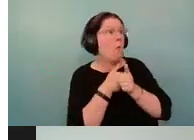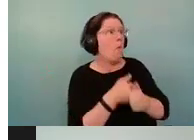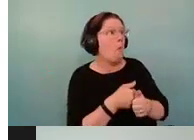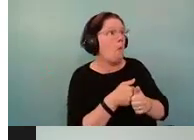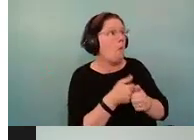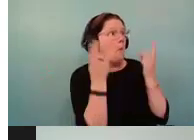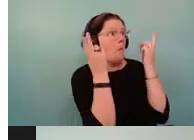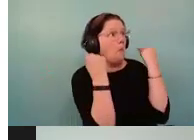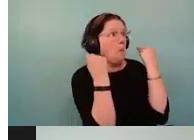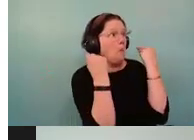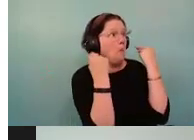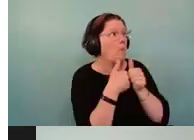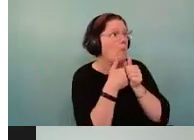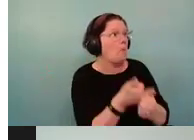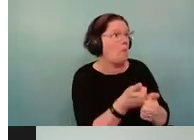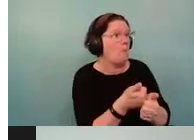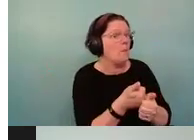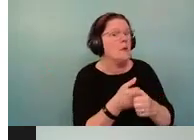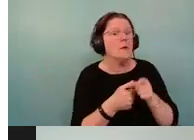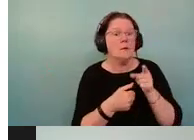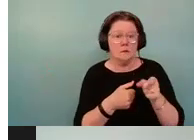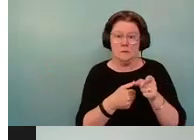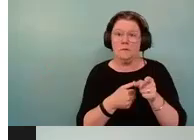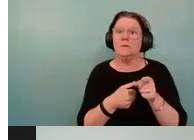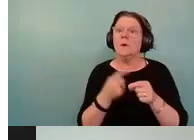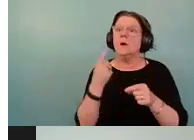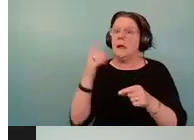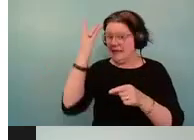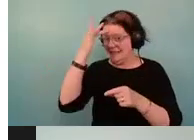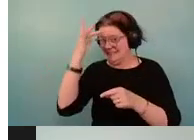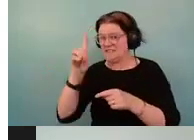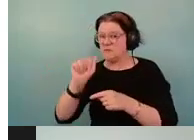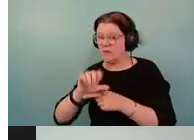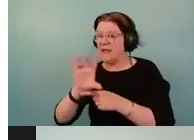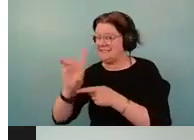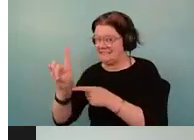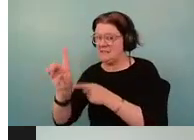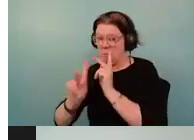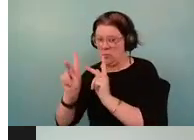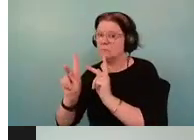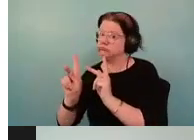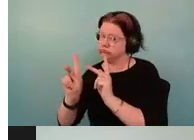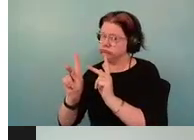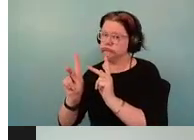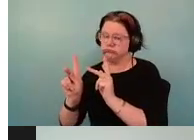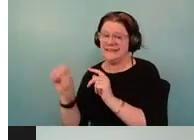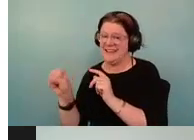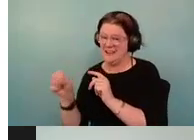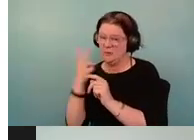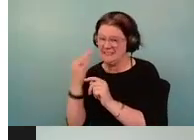So that's a big deal in the world of people with intellectual and developmental disabilities. I liken it